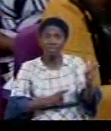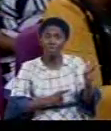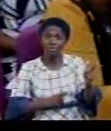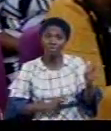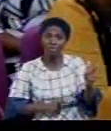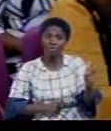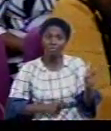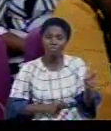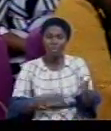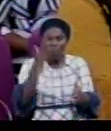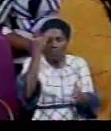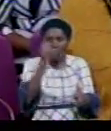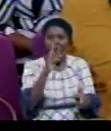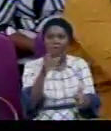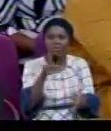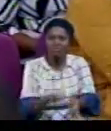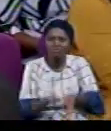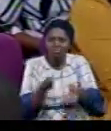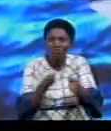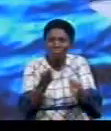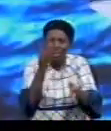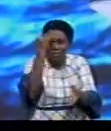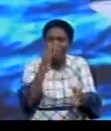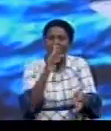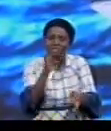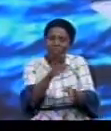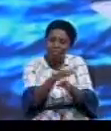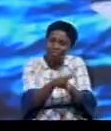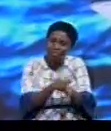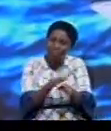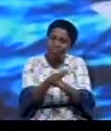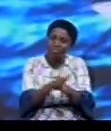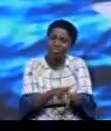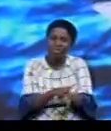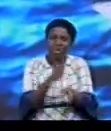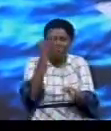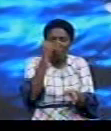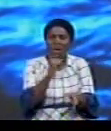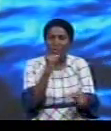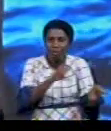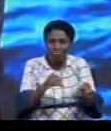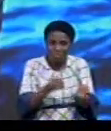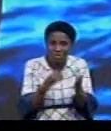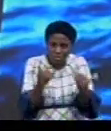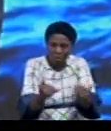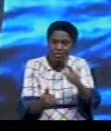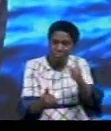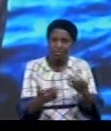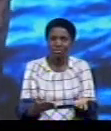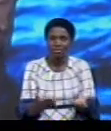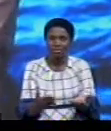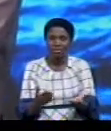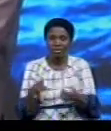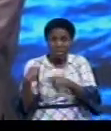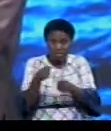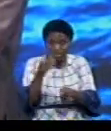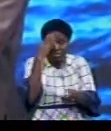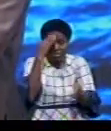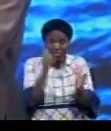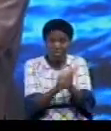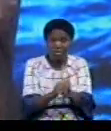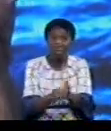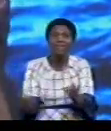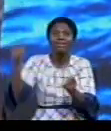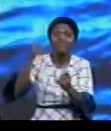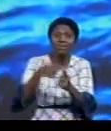and sluggish, you know, meandering? Why don't we do it now? Since we know that except a man be